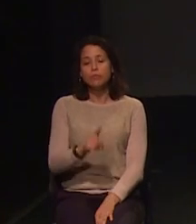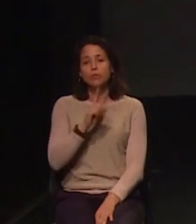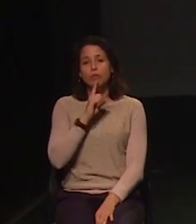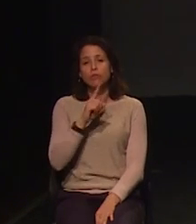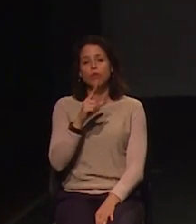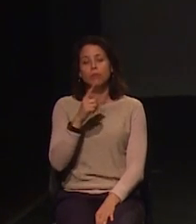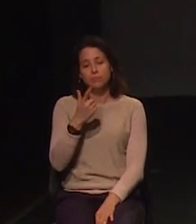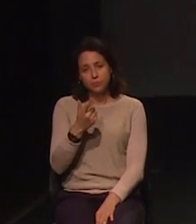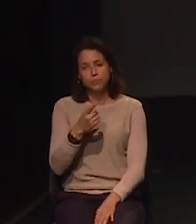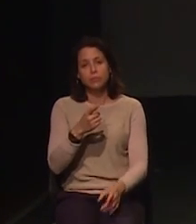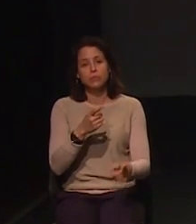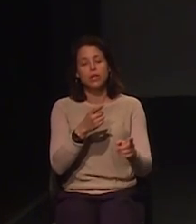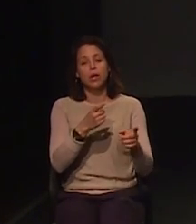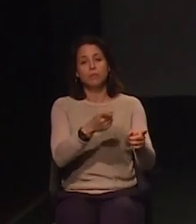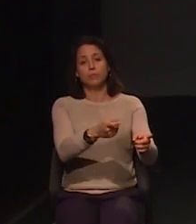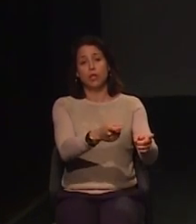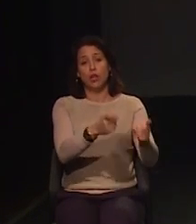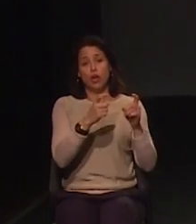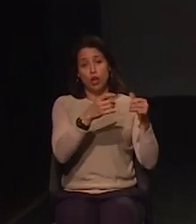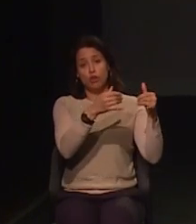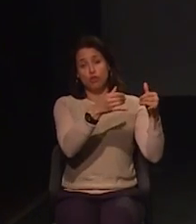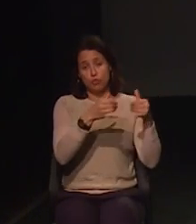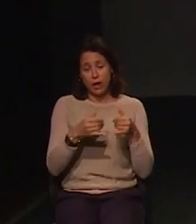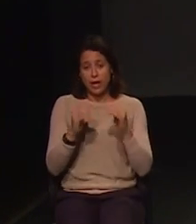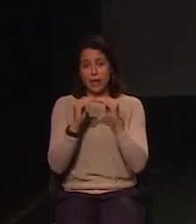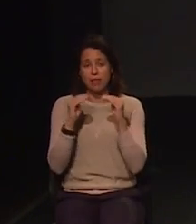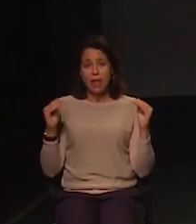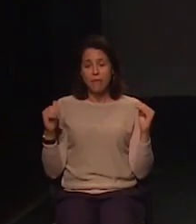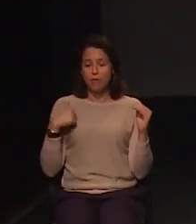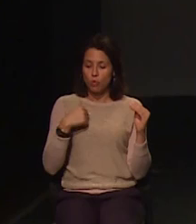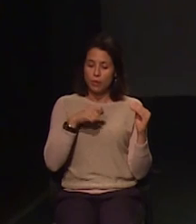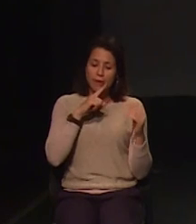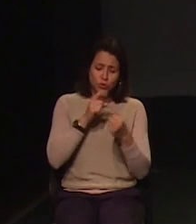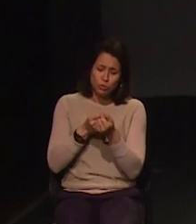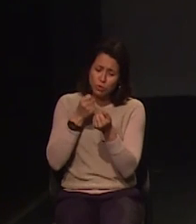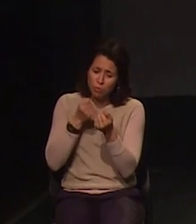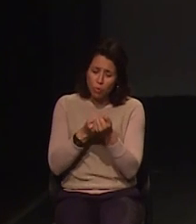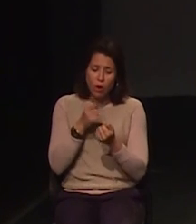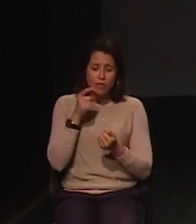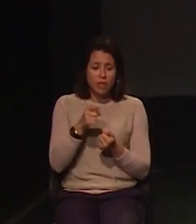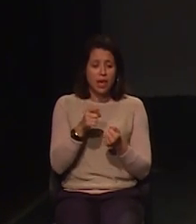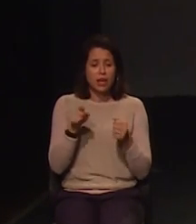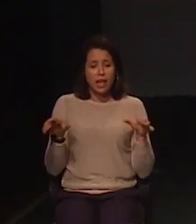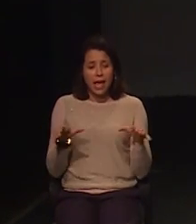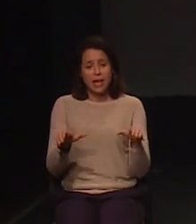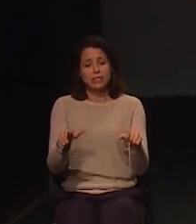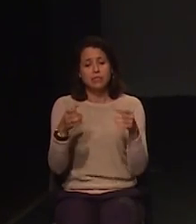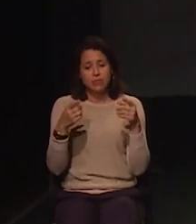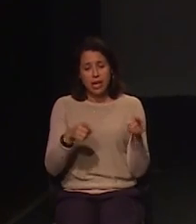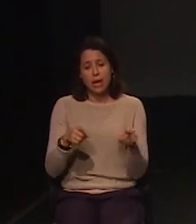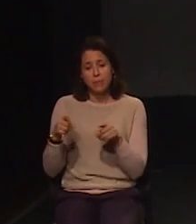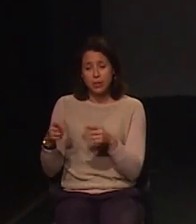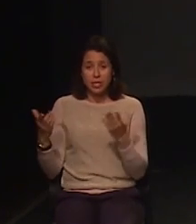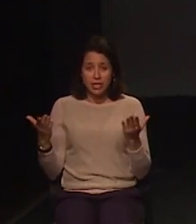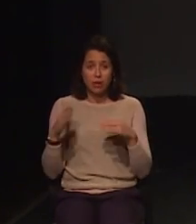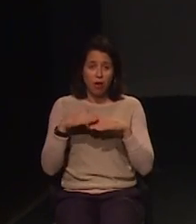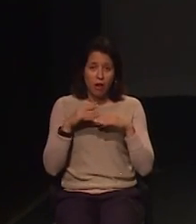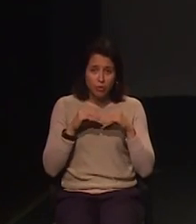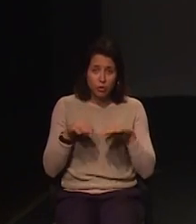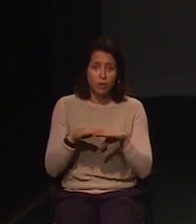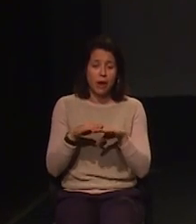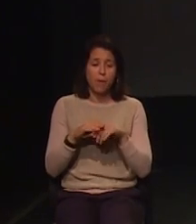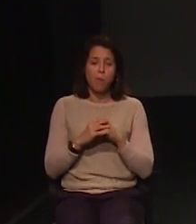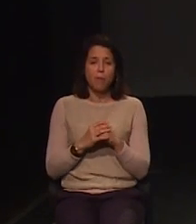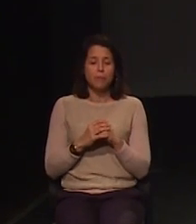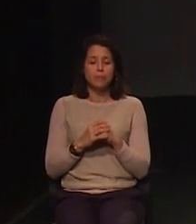able to support that level of activity on the ground does something that makes you feel good, that you can, that I can